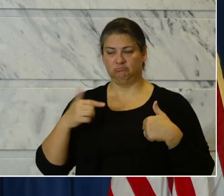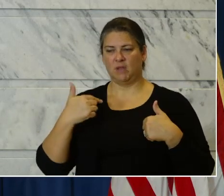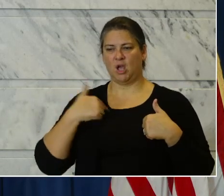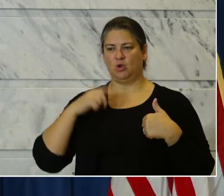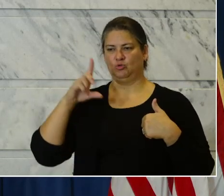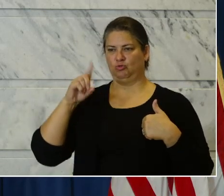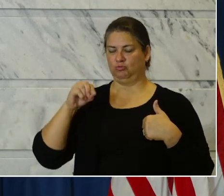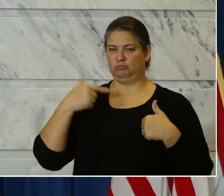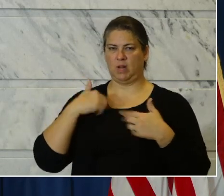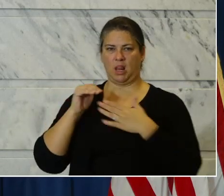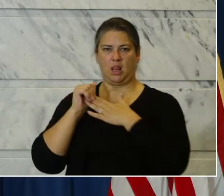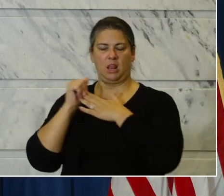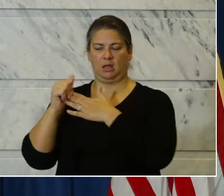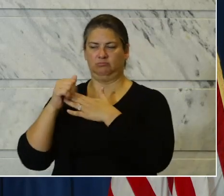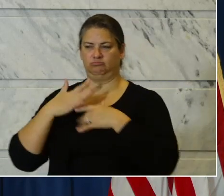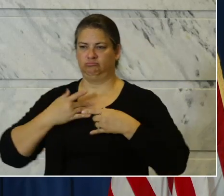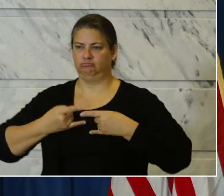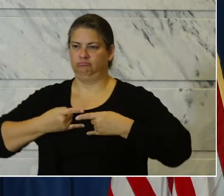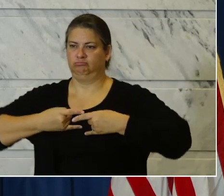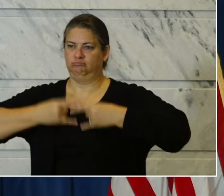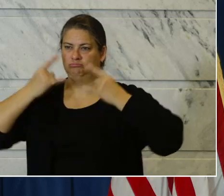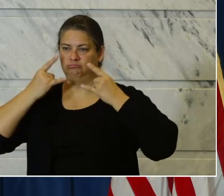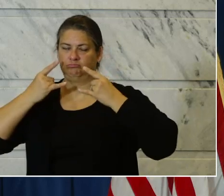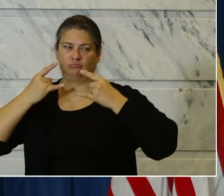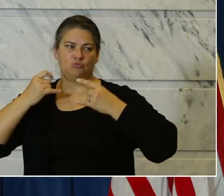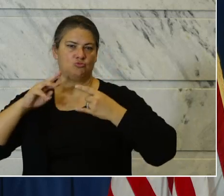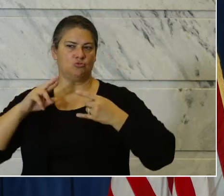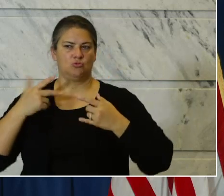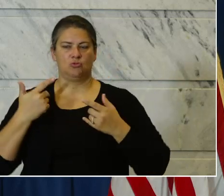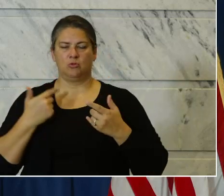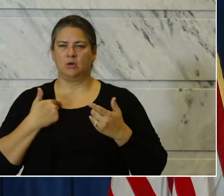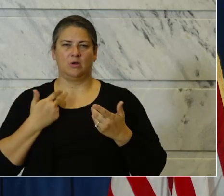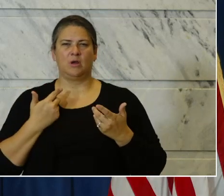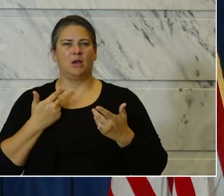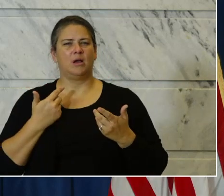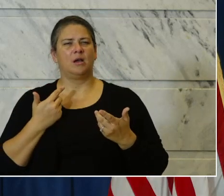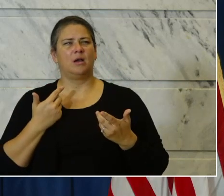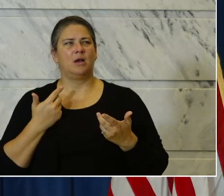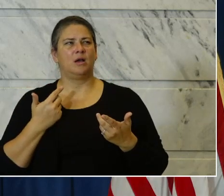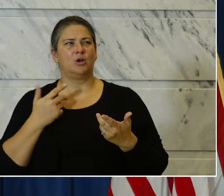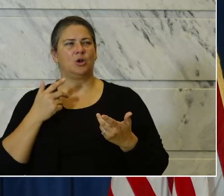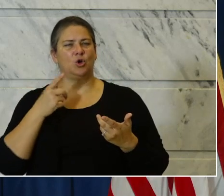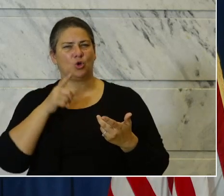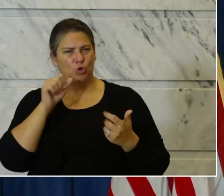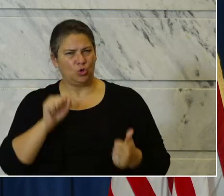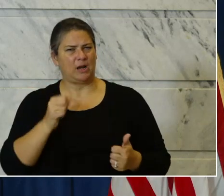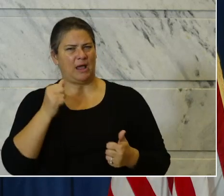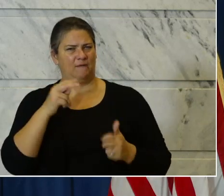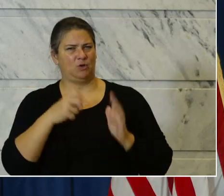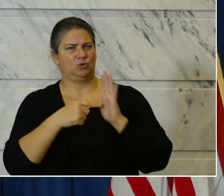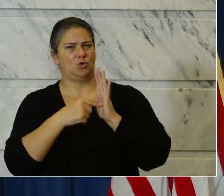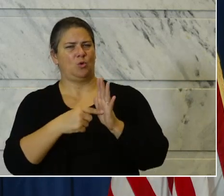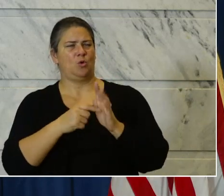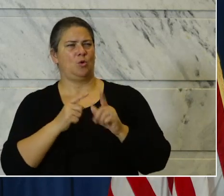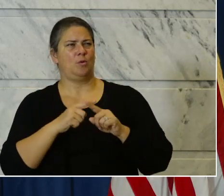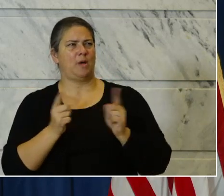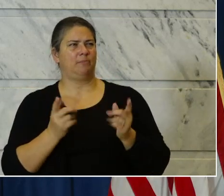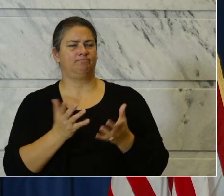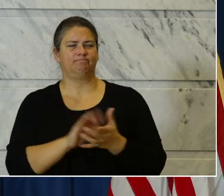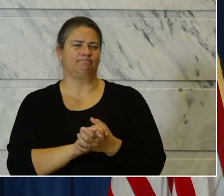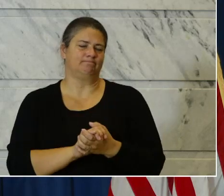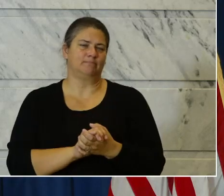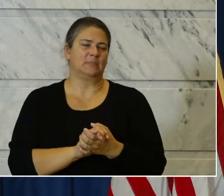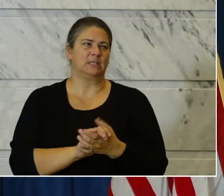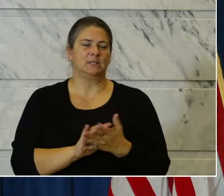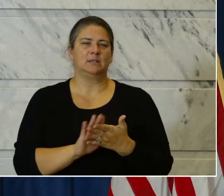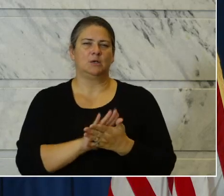there that I think people would remember, and I hope he takes the opportunity to show that leadership. All right, folks, let's